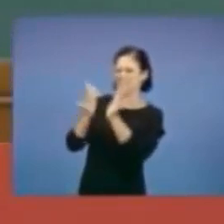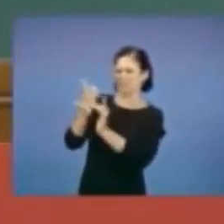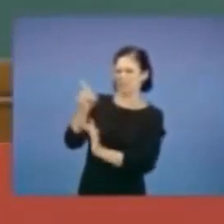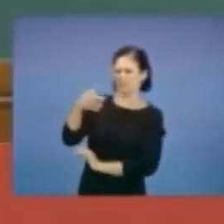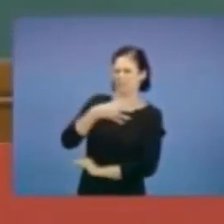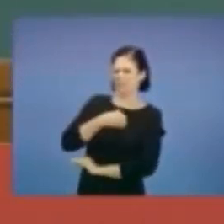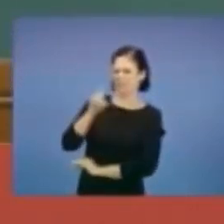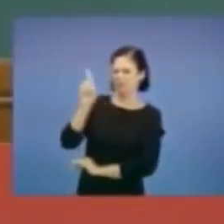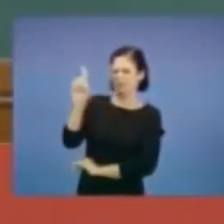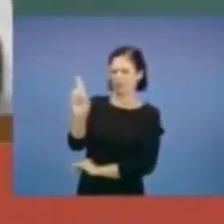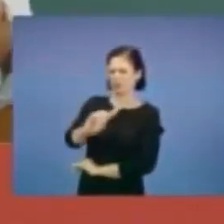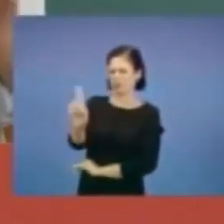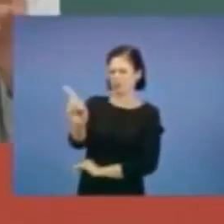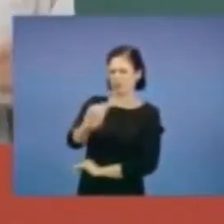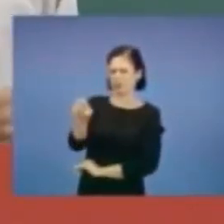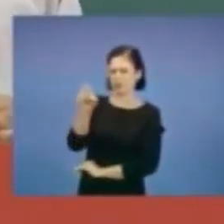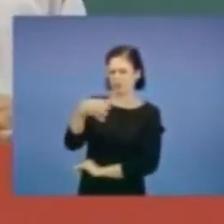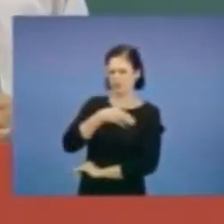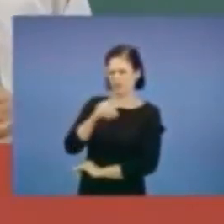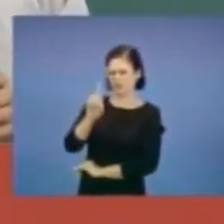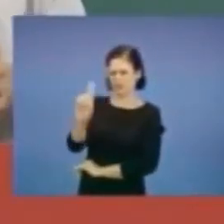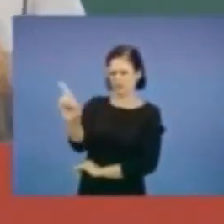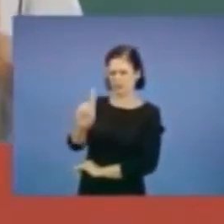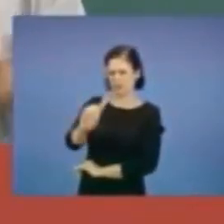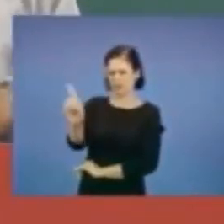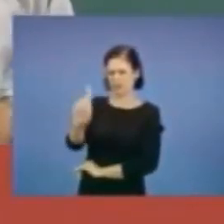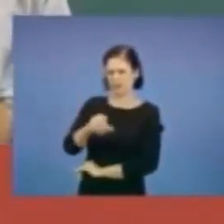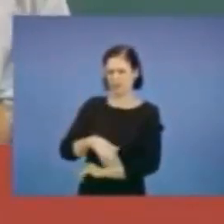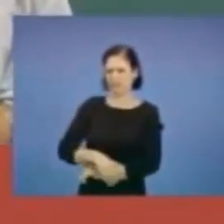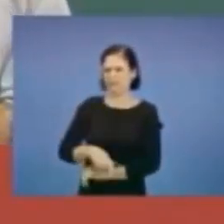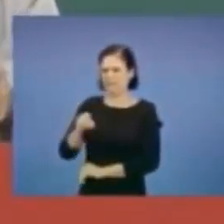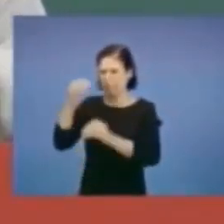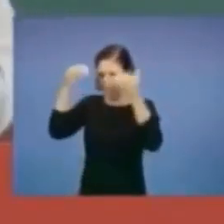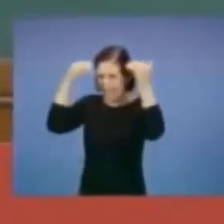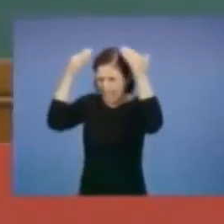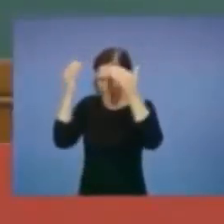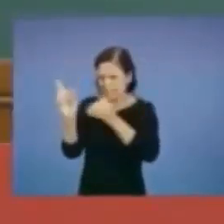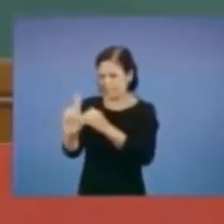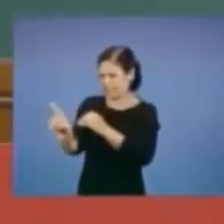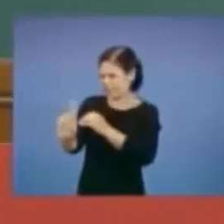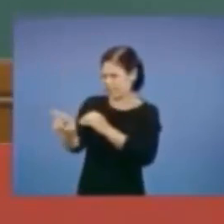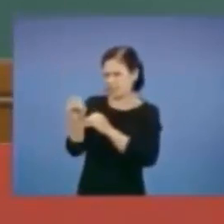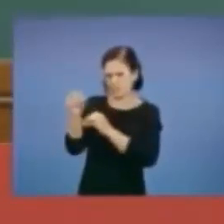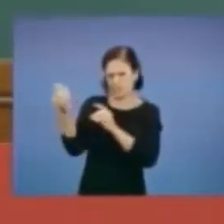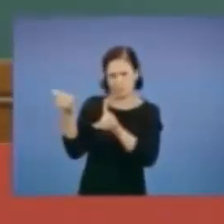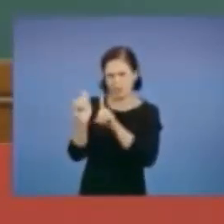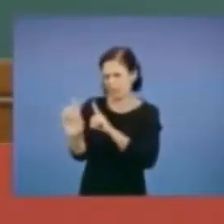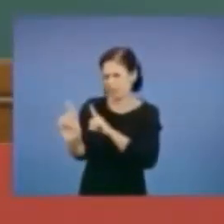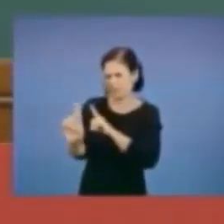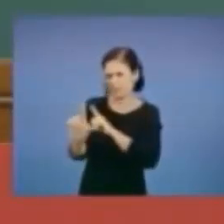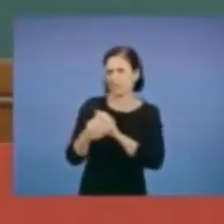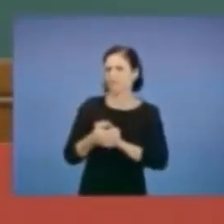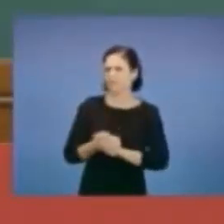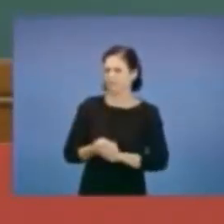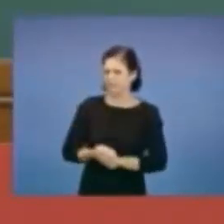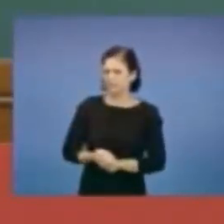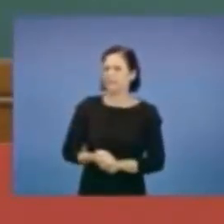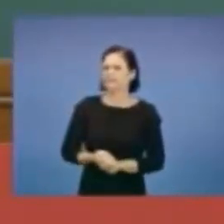God, to say that Jesus was not God, just to say that He was not a king, just to say that He was not a